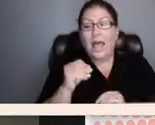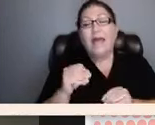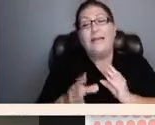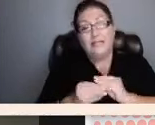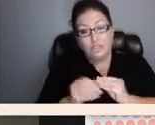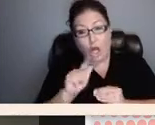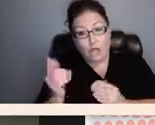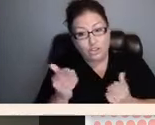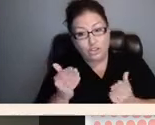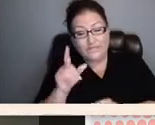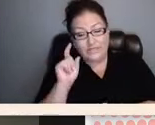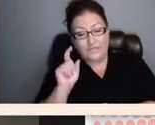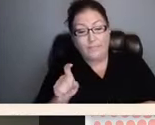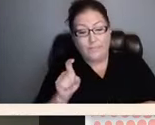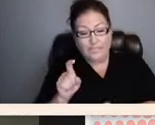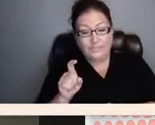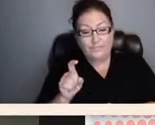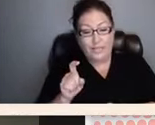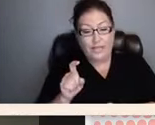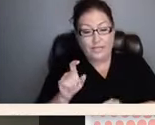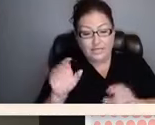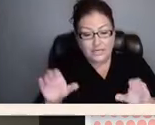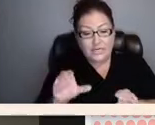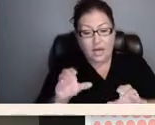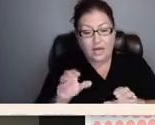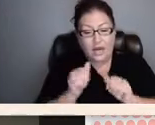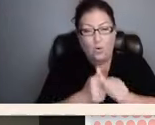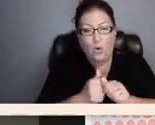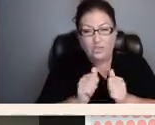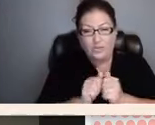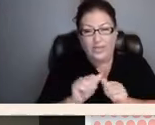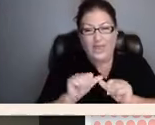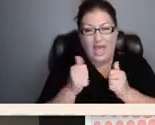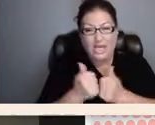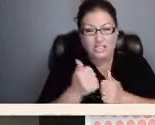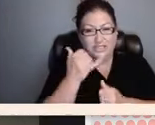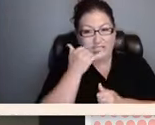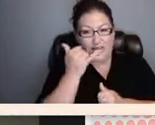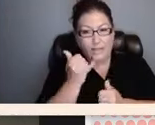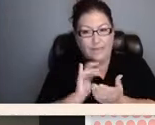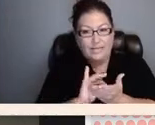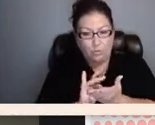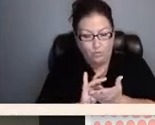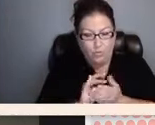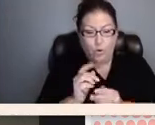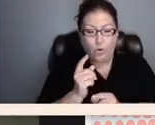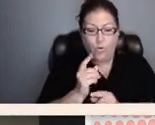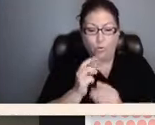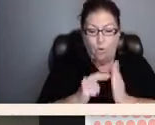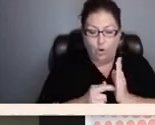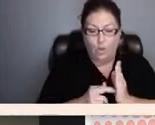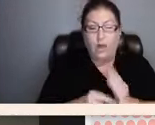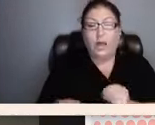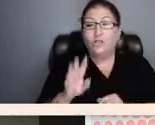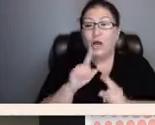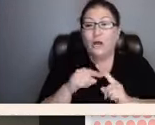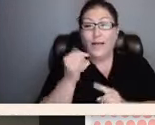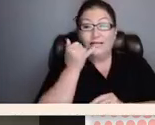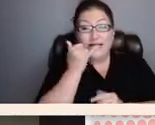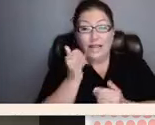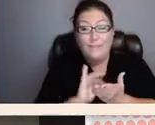be conducted in accordance with the agency's telemedicine rule. Speaking of telemedicine, that leads me to our